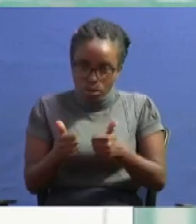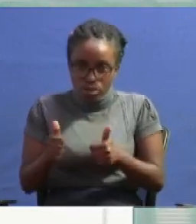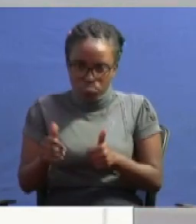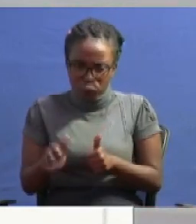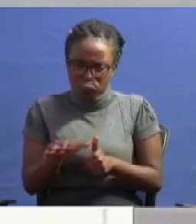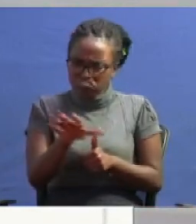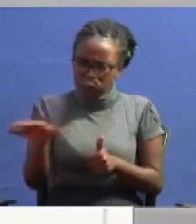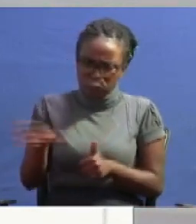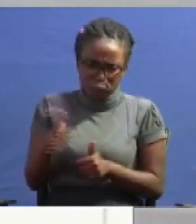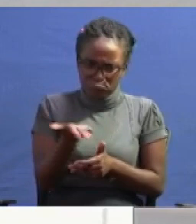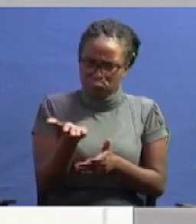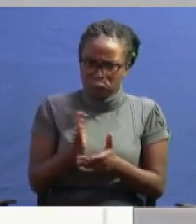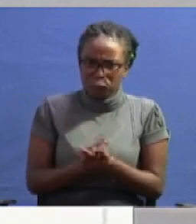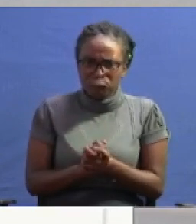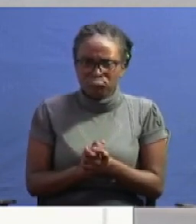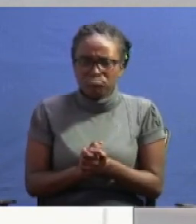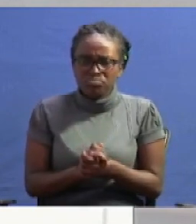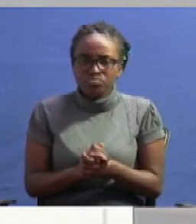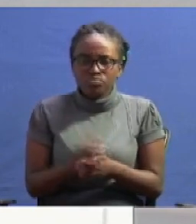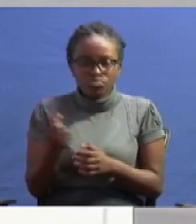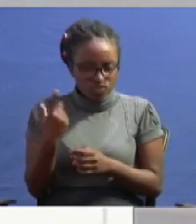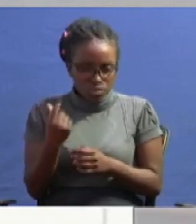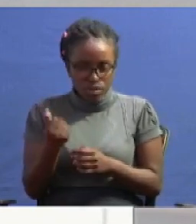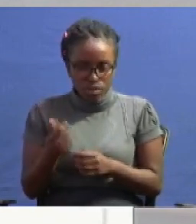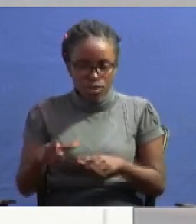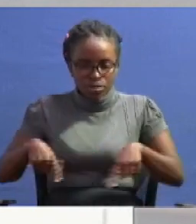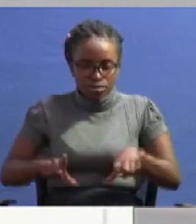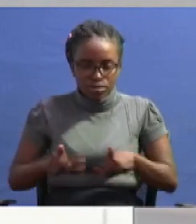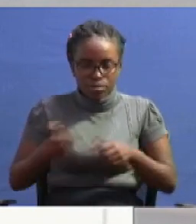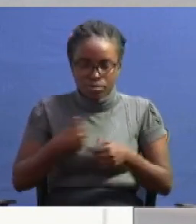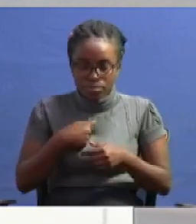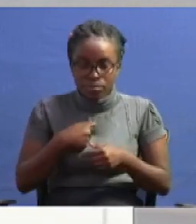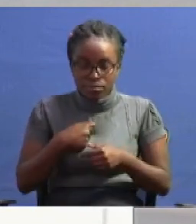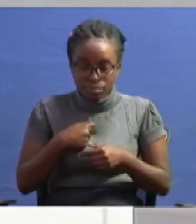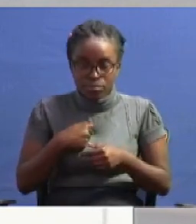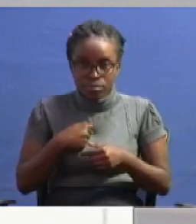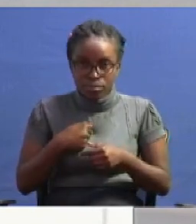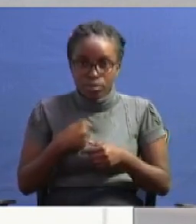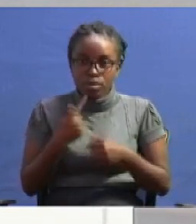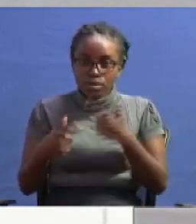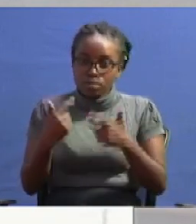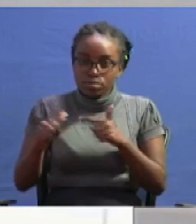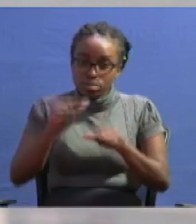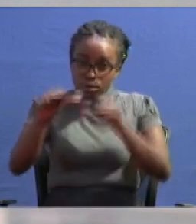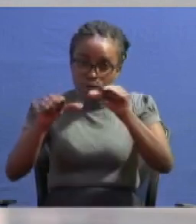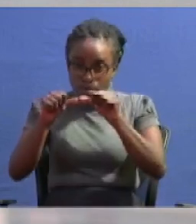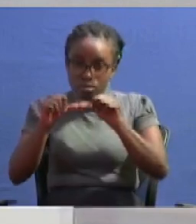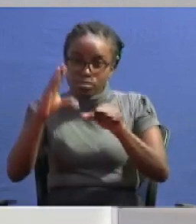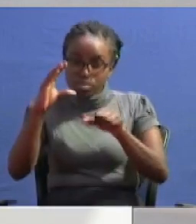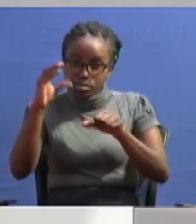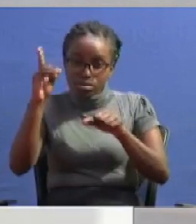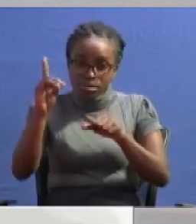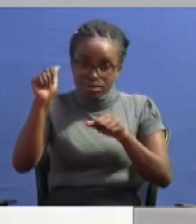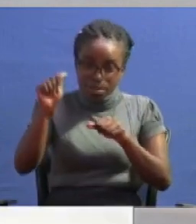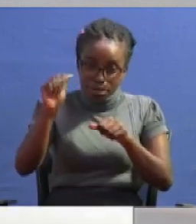try. Let me understand this. Okay. Well, you talk about, let's say, CDF for education.